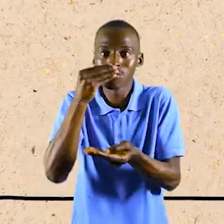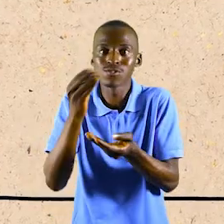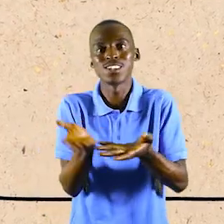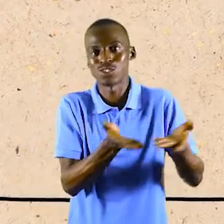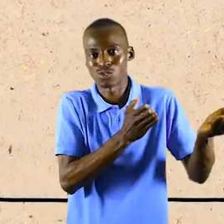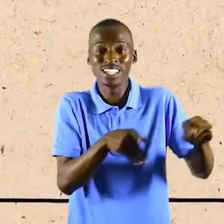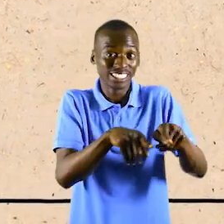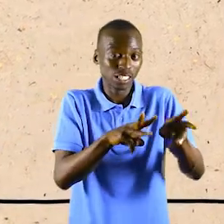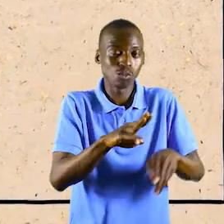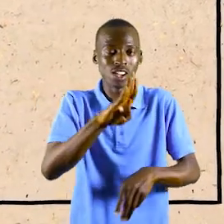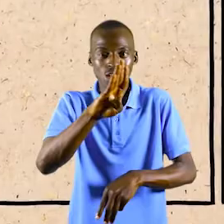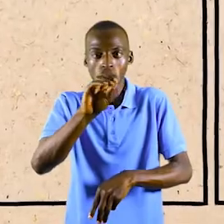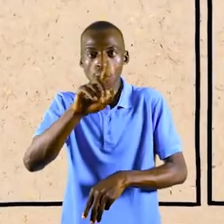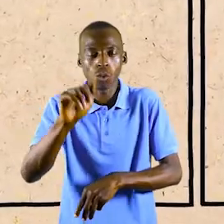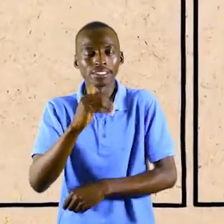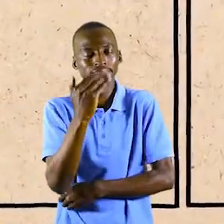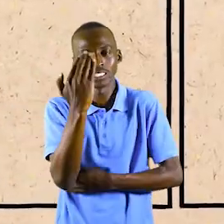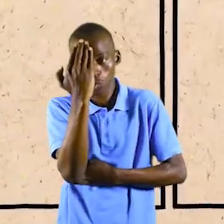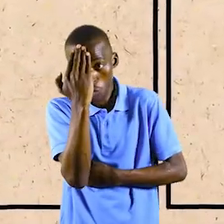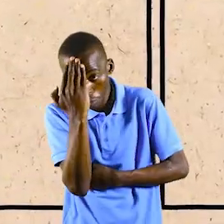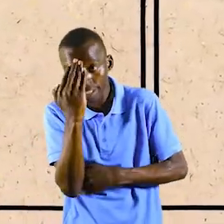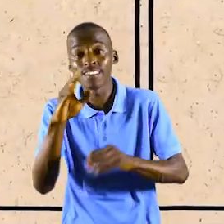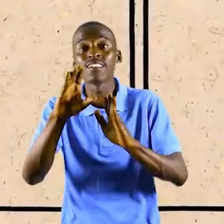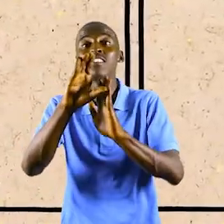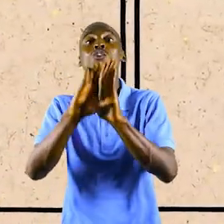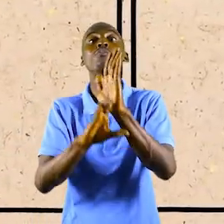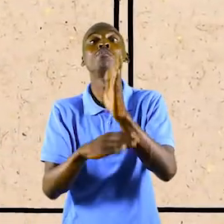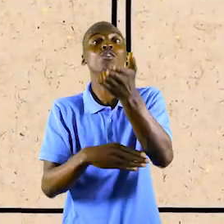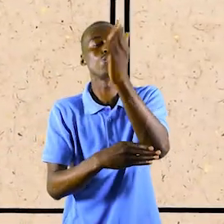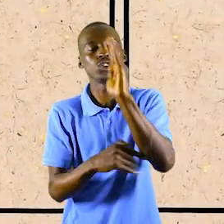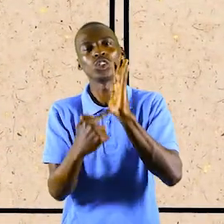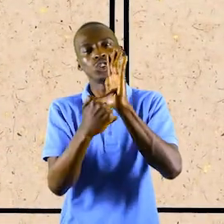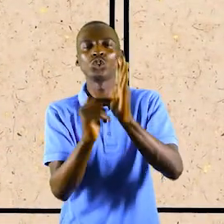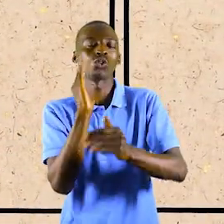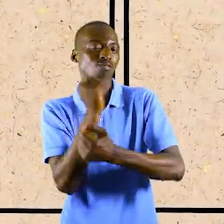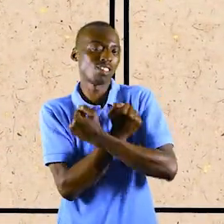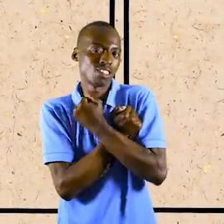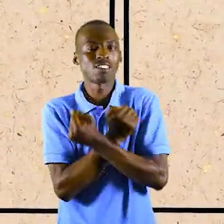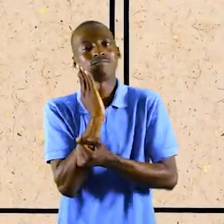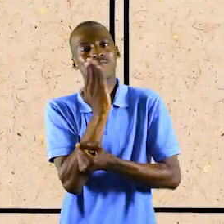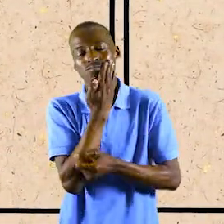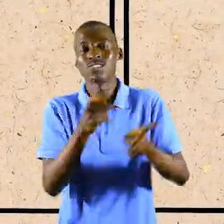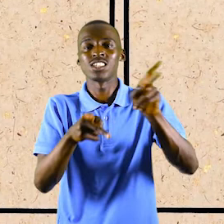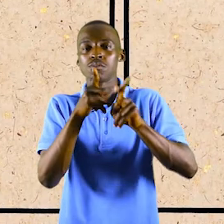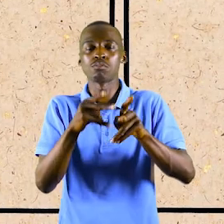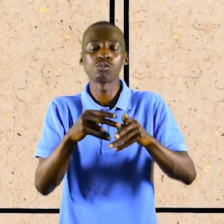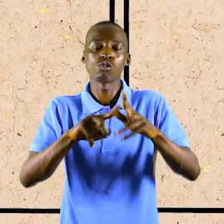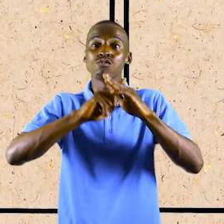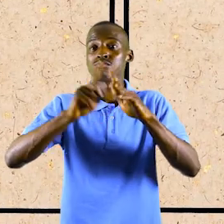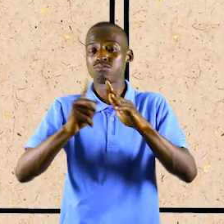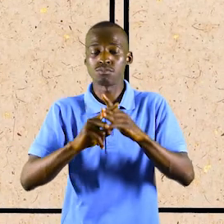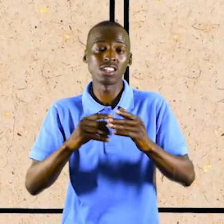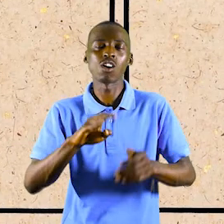And in doing so, Boaz is actually obeying an explicit command of the Torah to show generosity to the immigrant and the poor. Boaz is